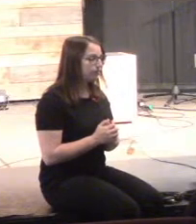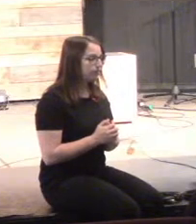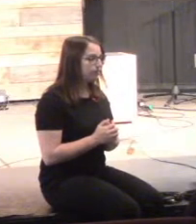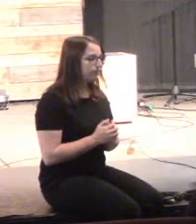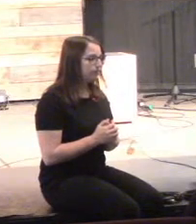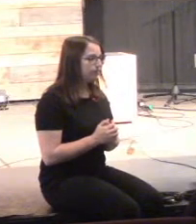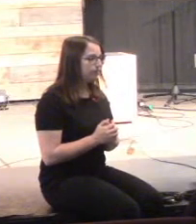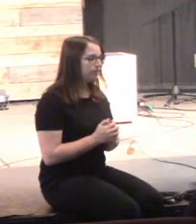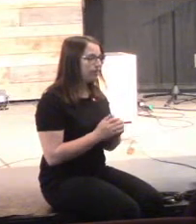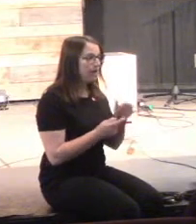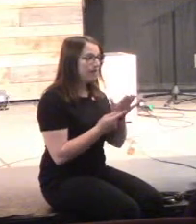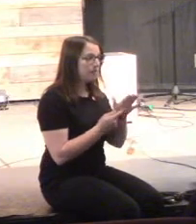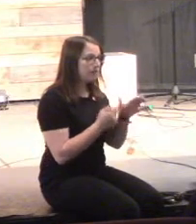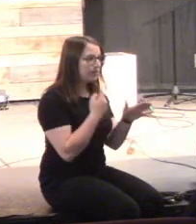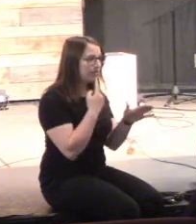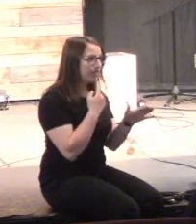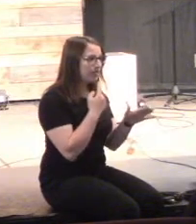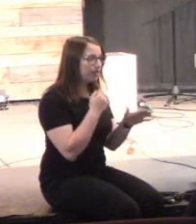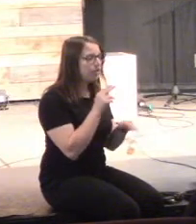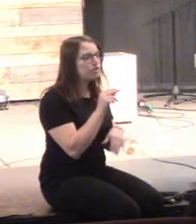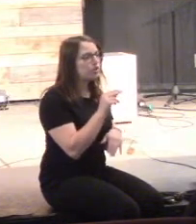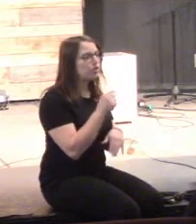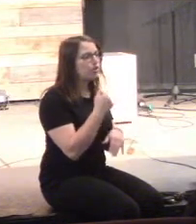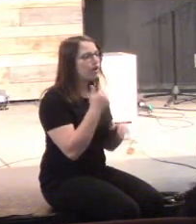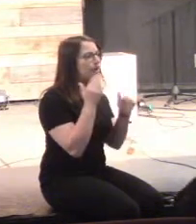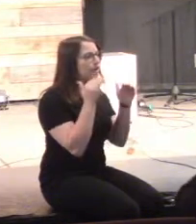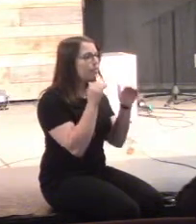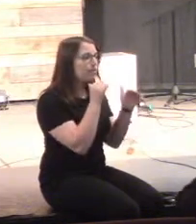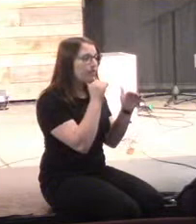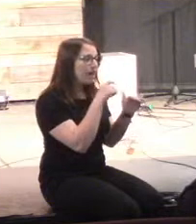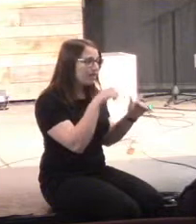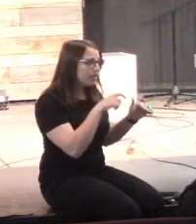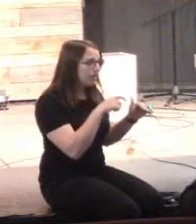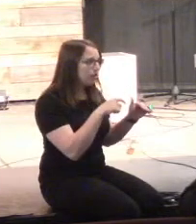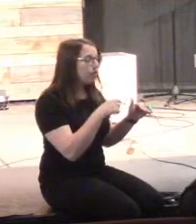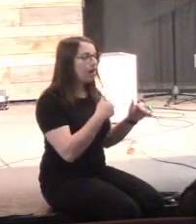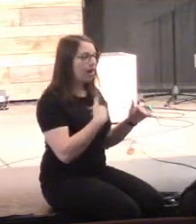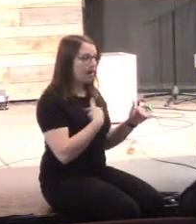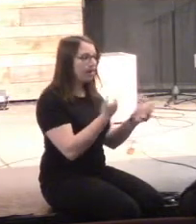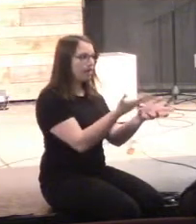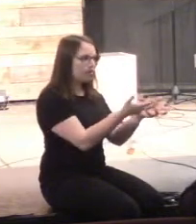I hope I don't have to, or I will, but I want to.